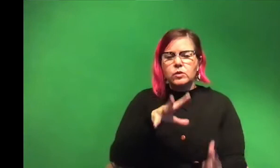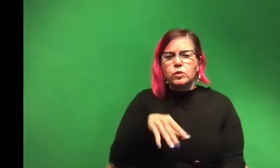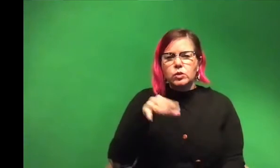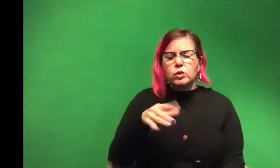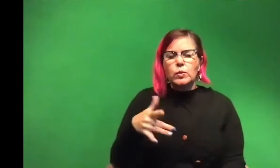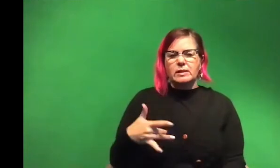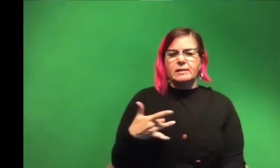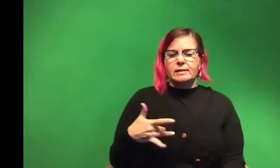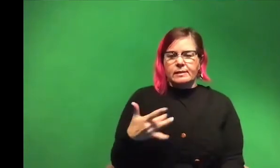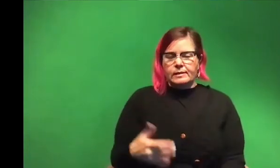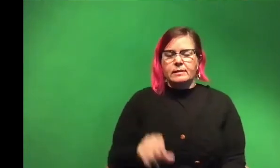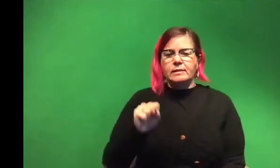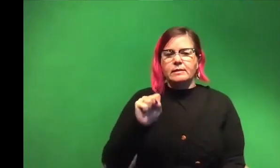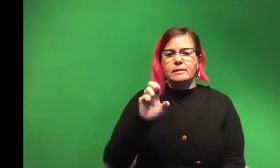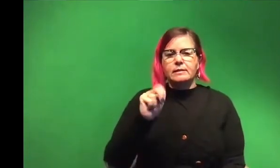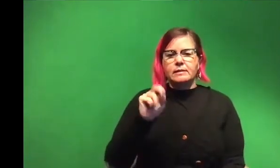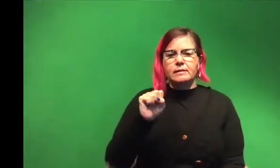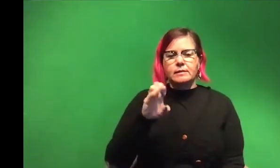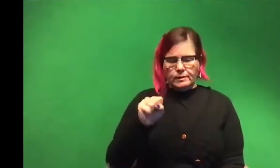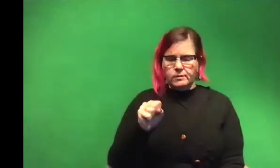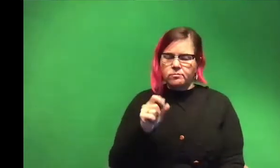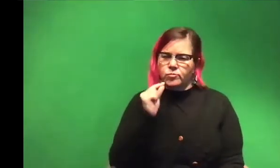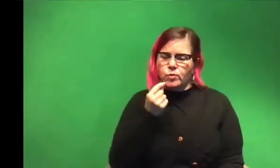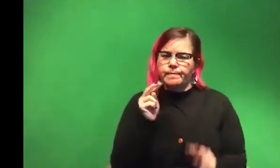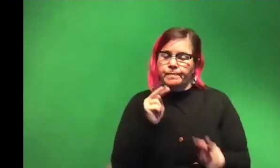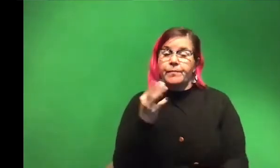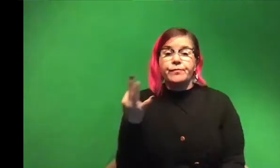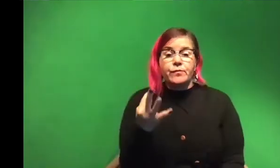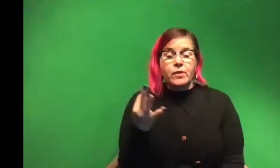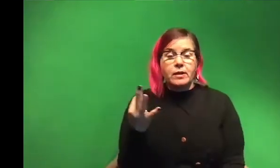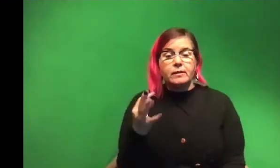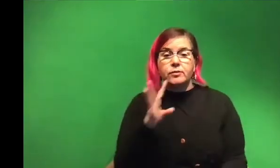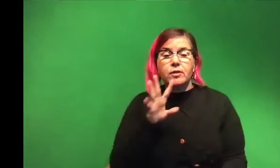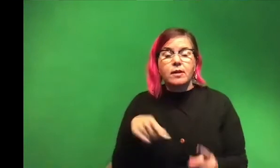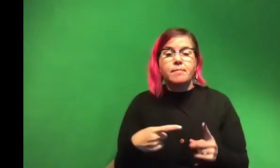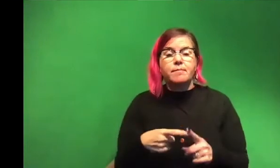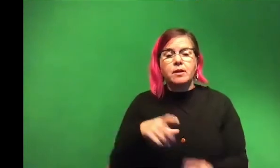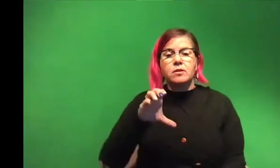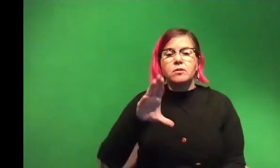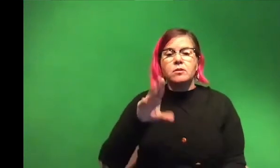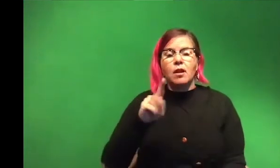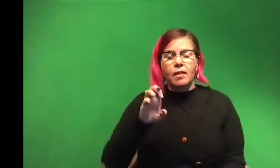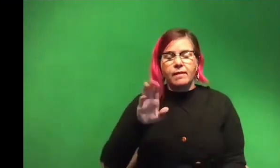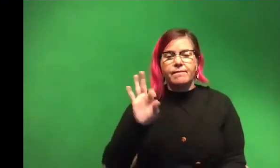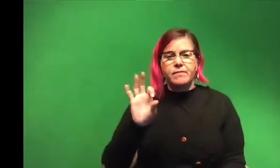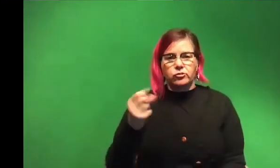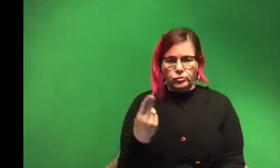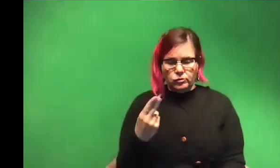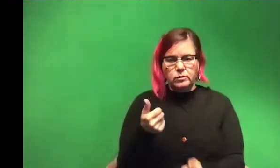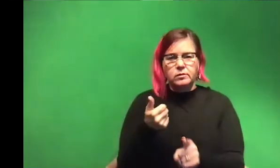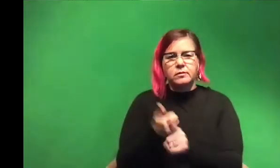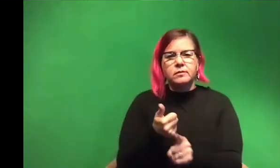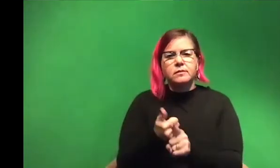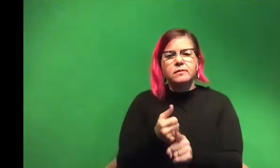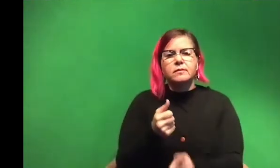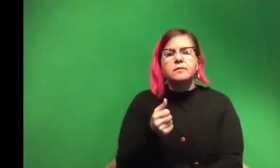senses, so that will also be super cool. And then Friday, we're going to be talking about cuttlefish, which are